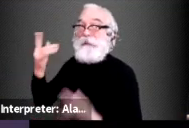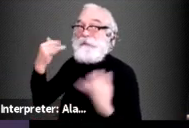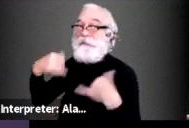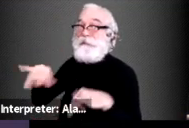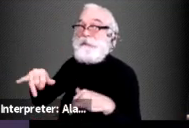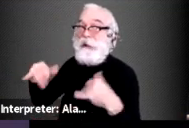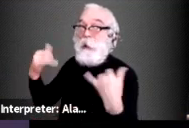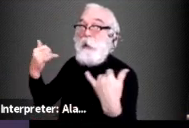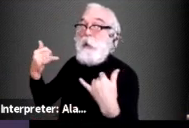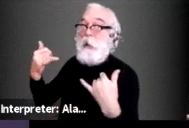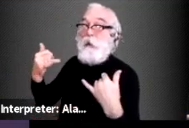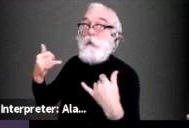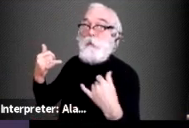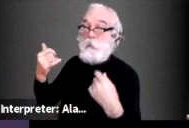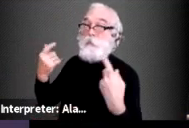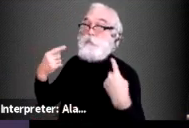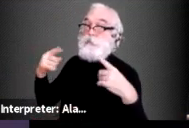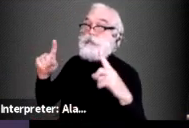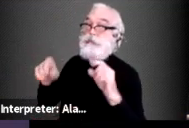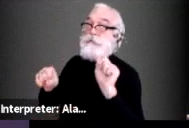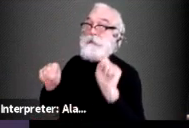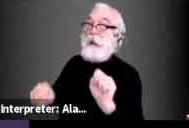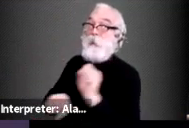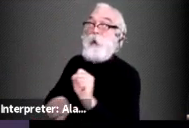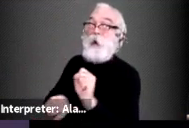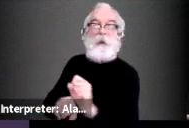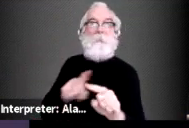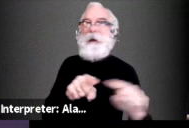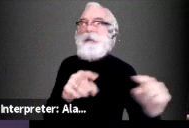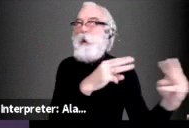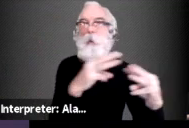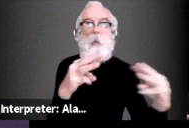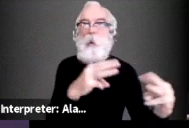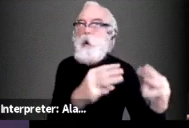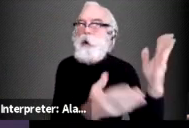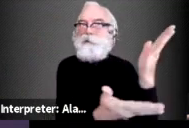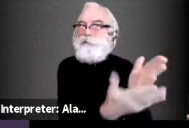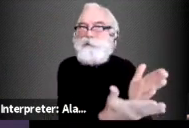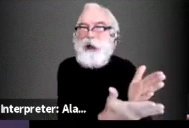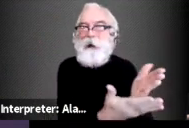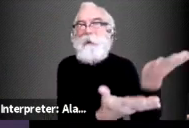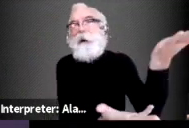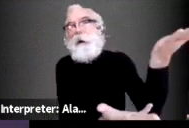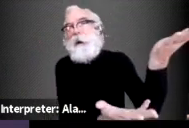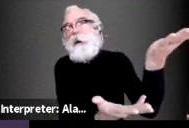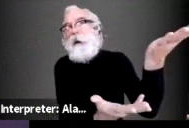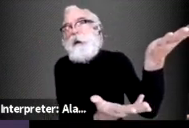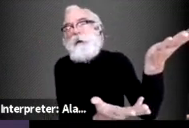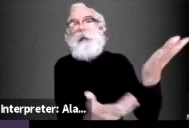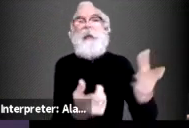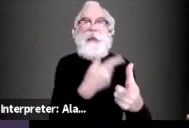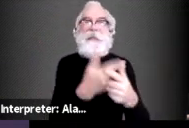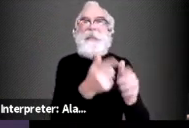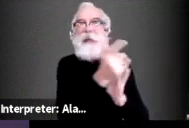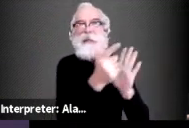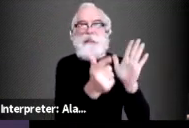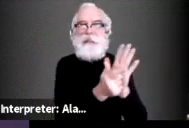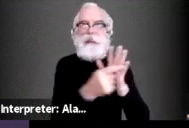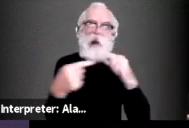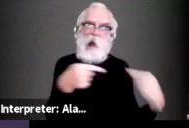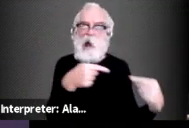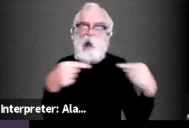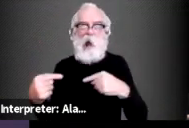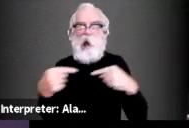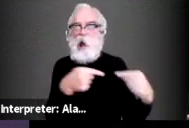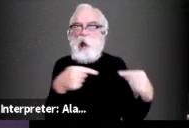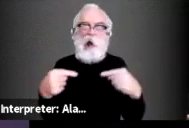the armed conflict had ceased to exist. And so often these legal matters took years to resolve,